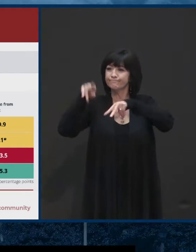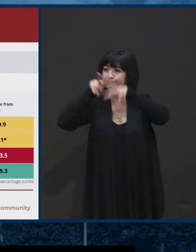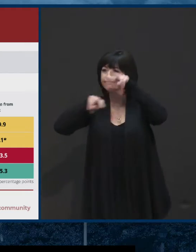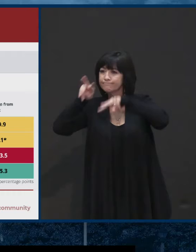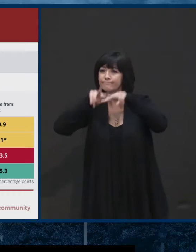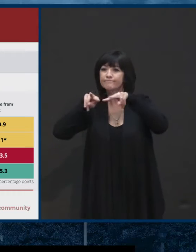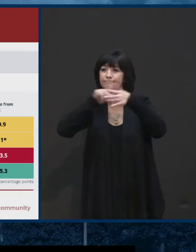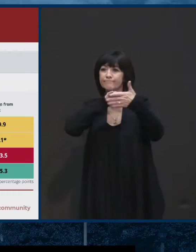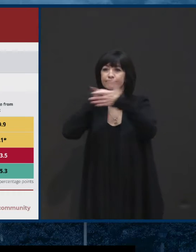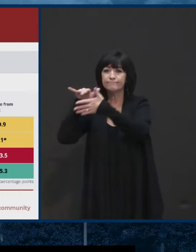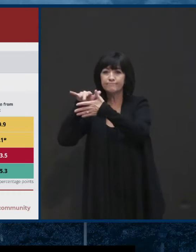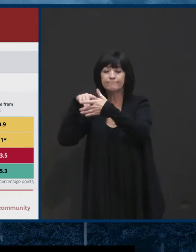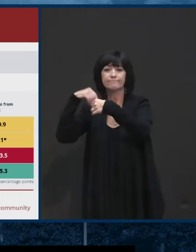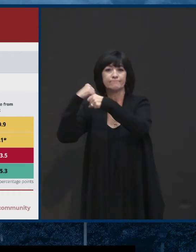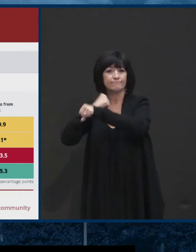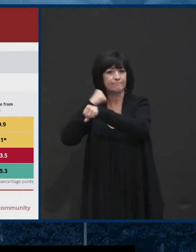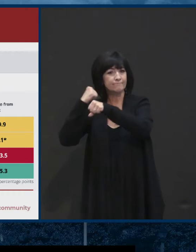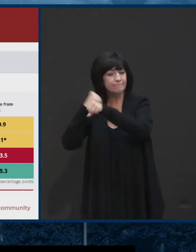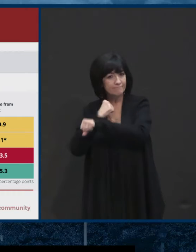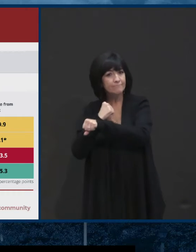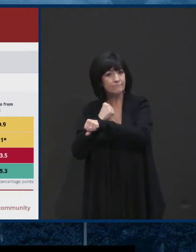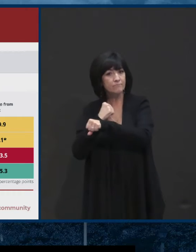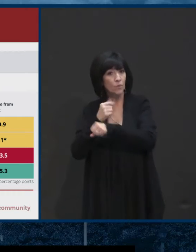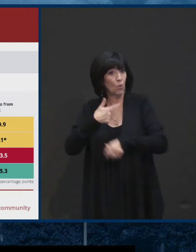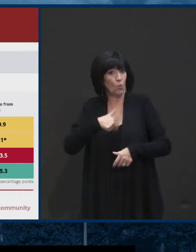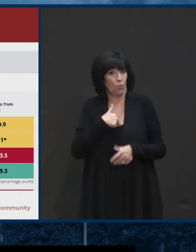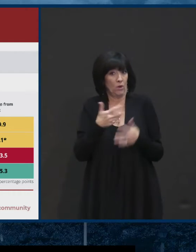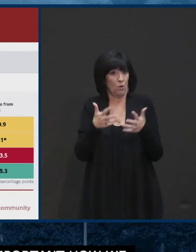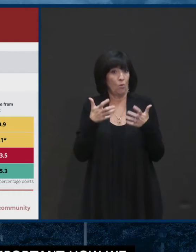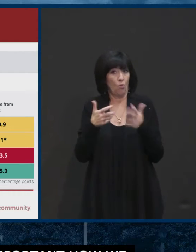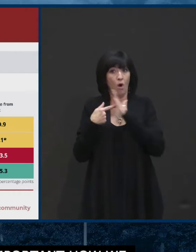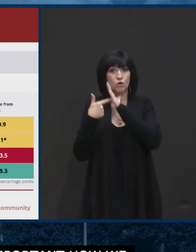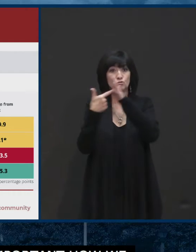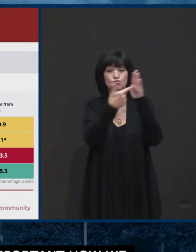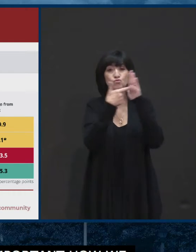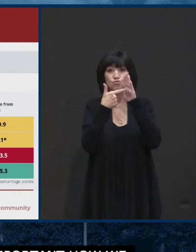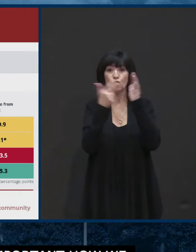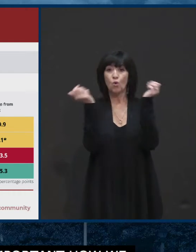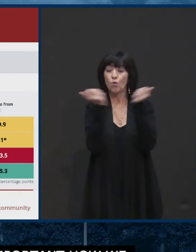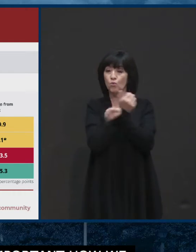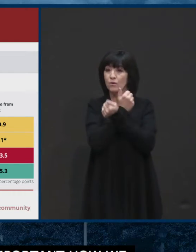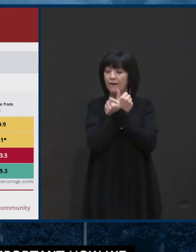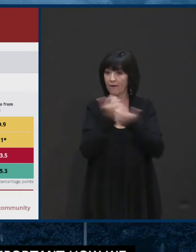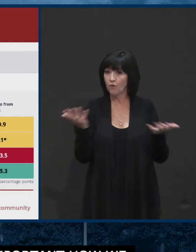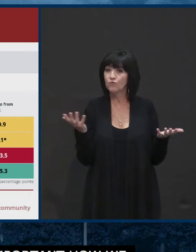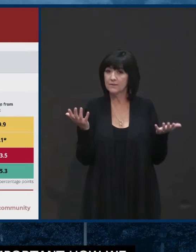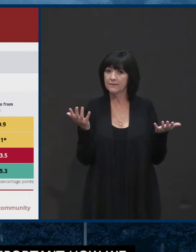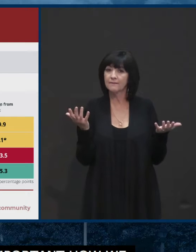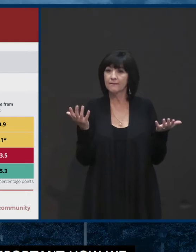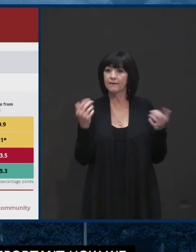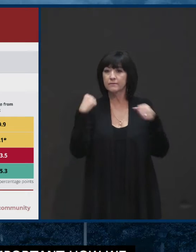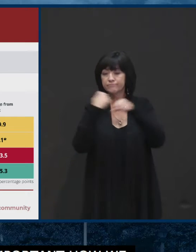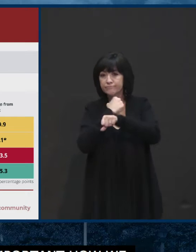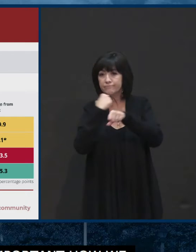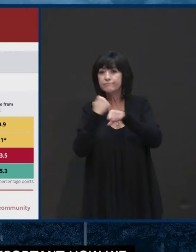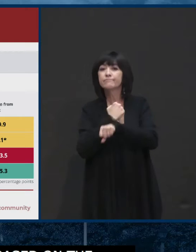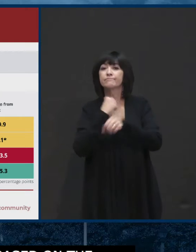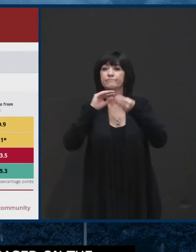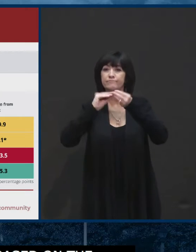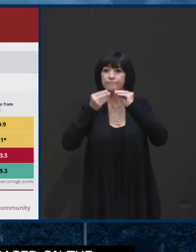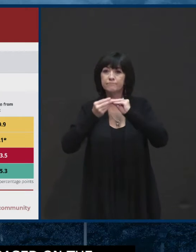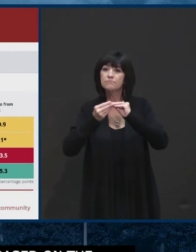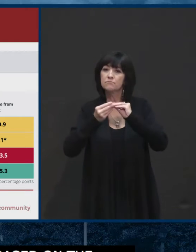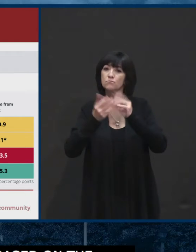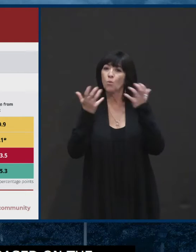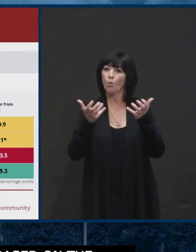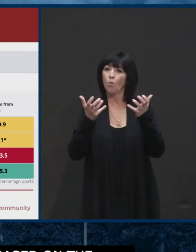all along wanted to be as transparent as absolutely possible with the data, so that people can really follow